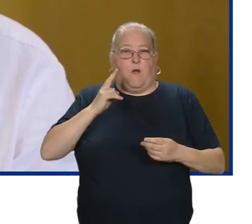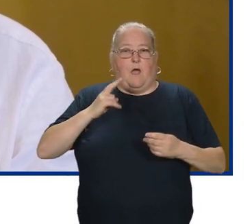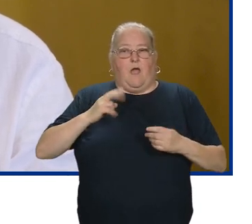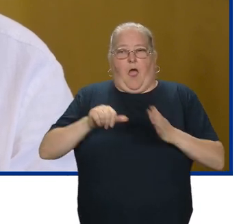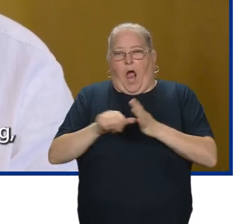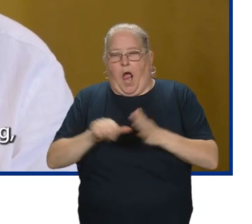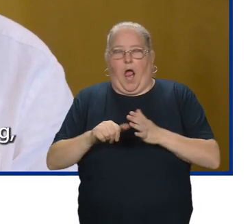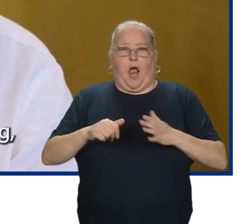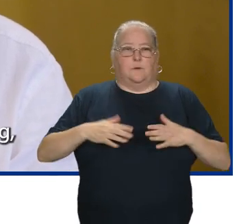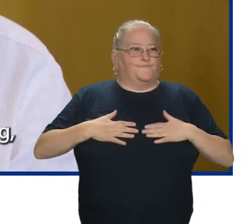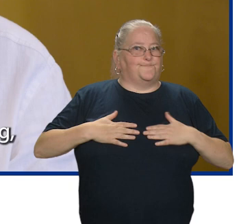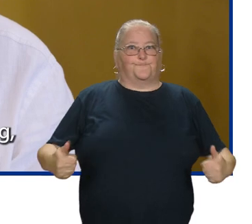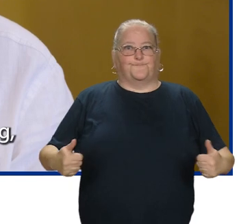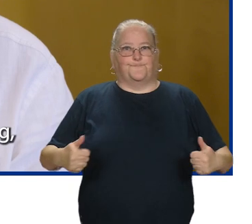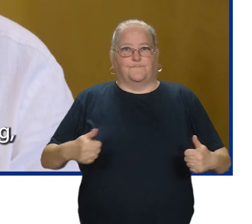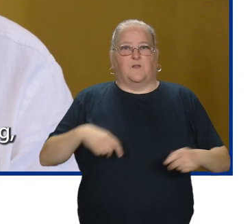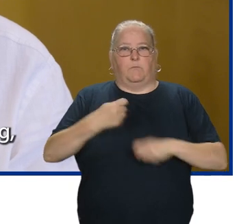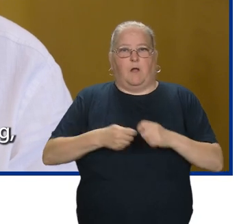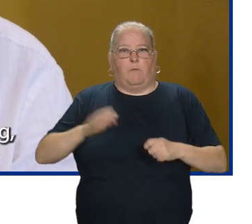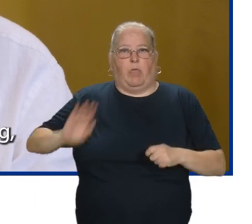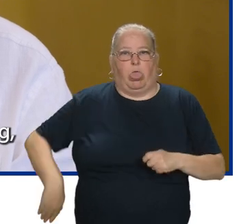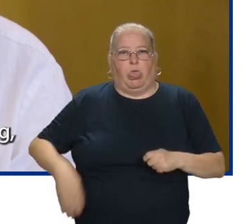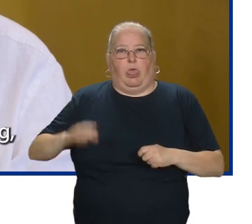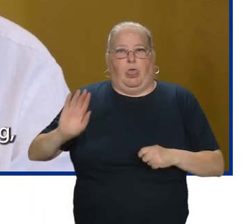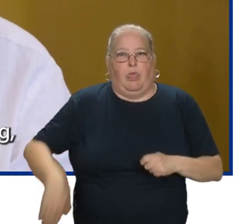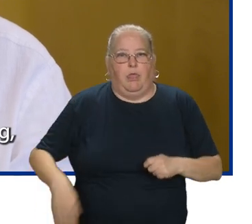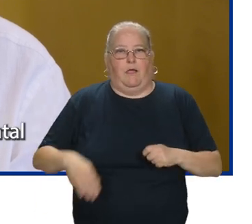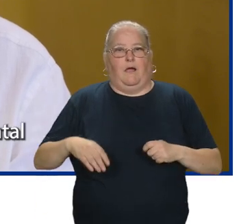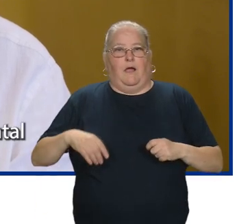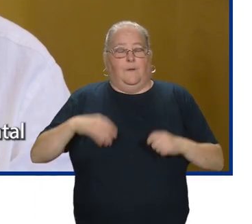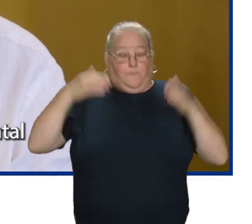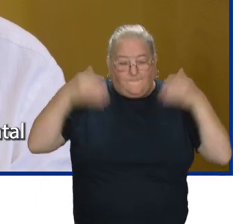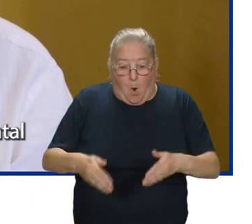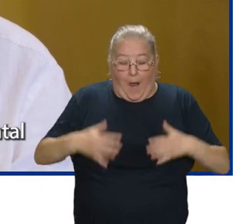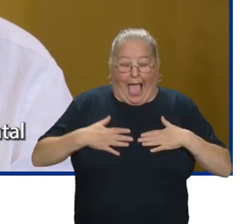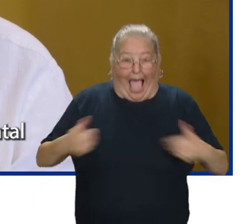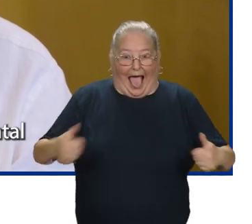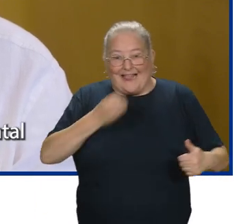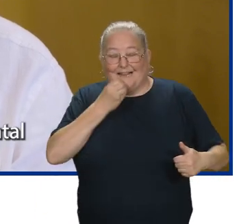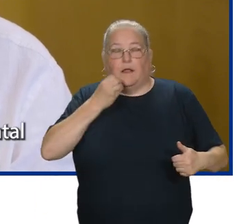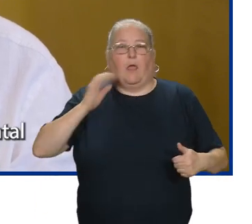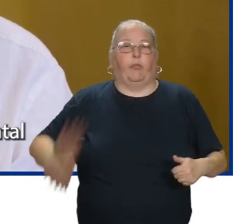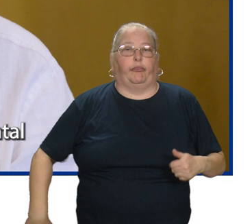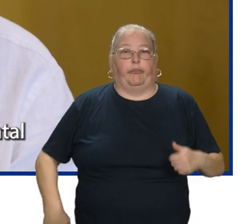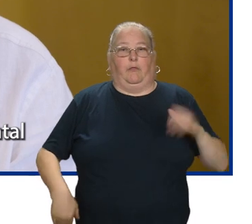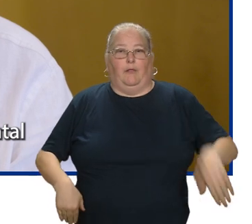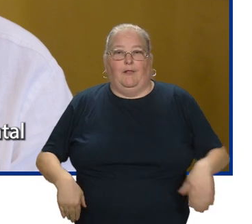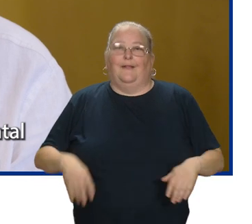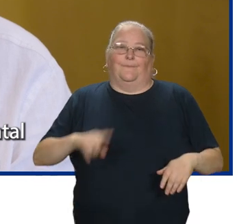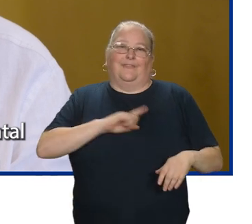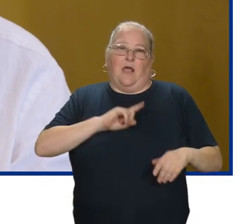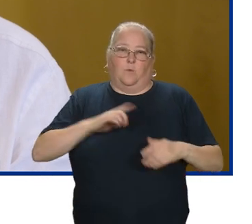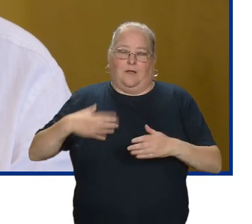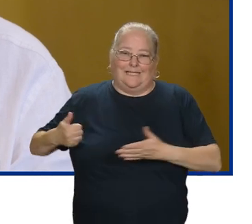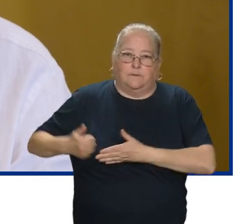lifestyle. However, all aspects of healthier living, such as diet and exercise, are really important for both your mental and your